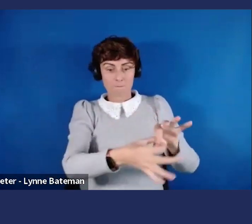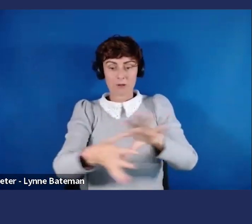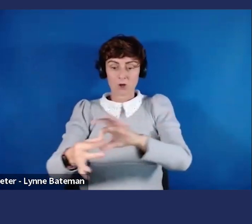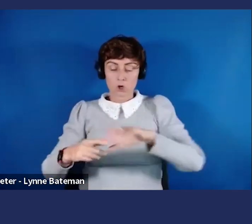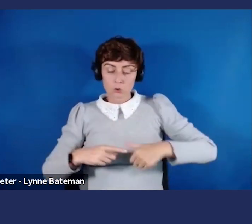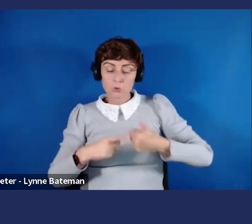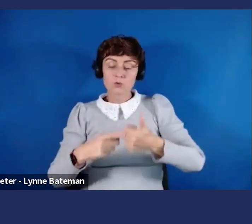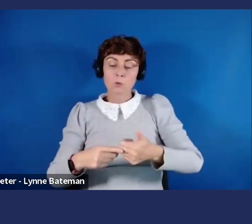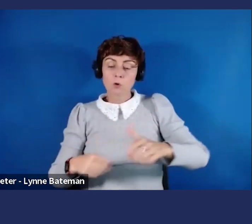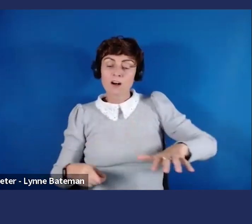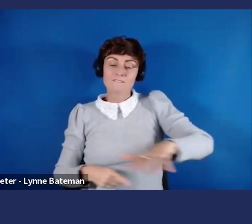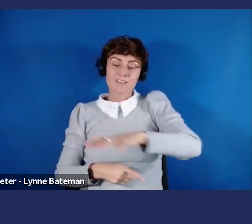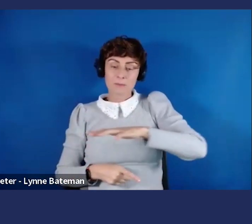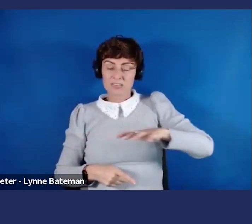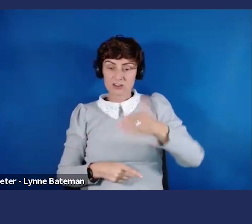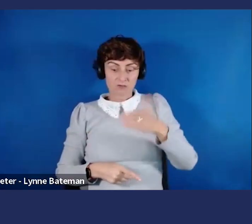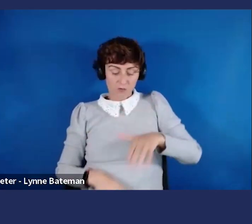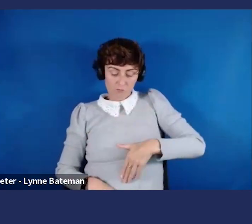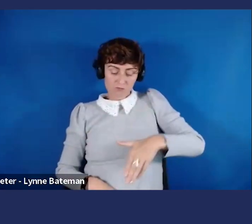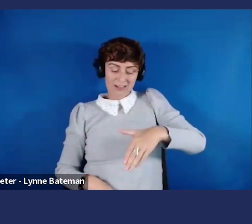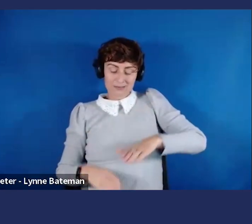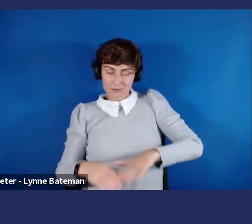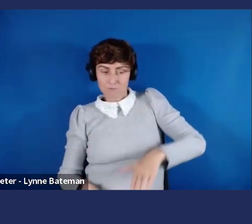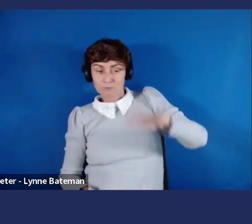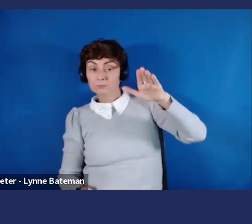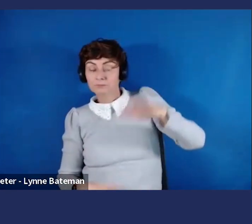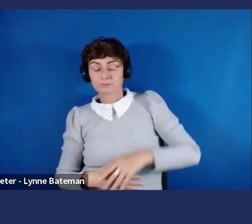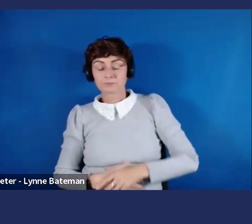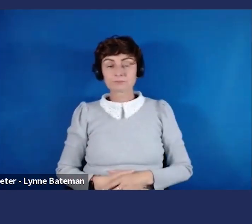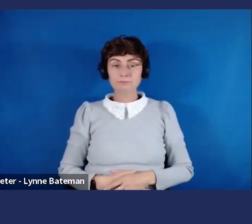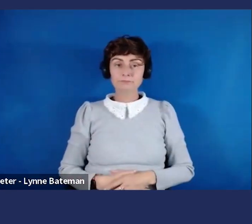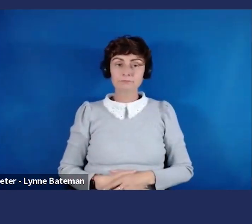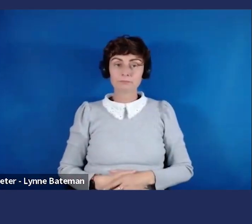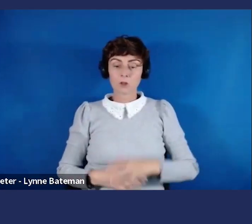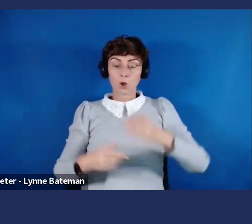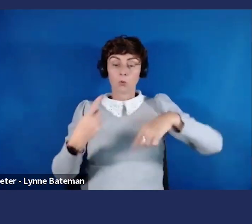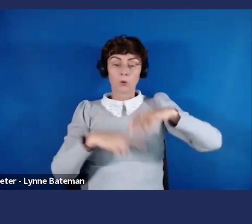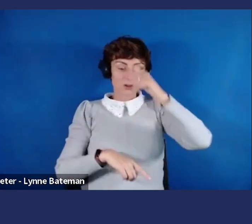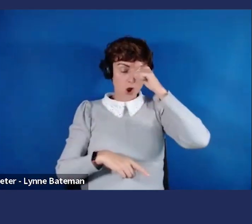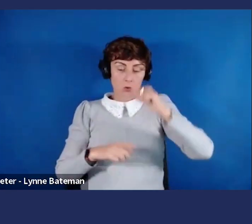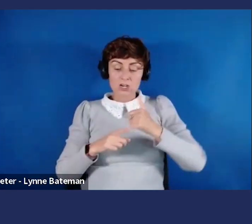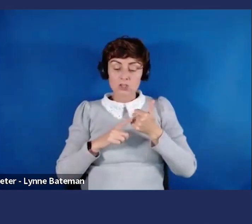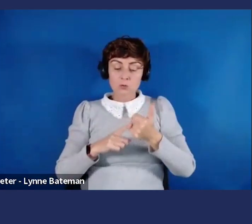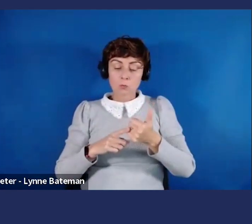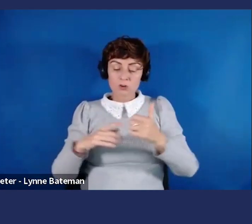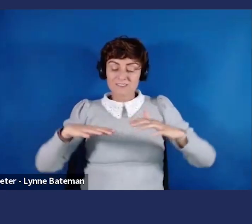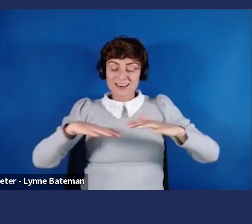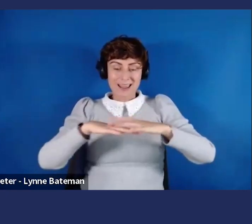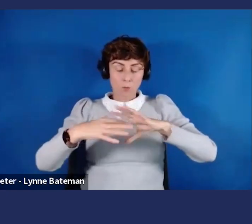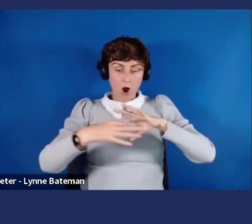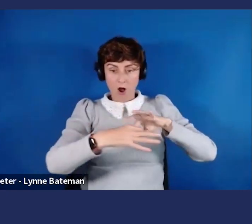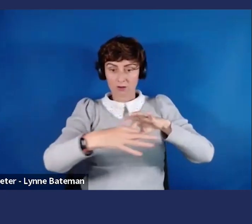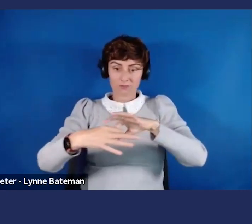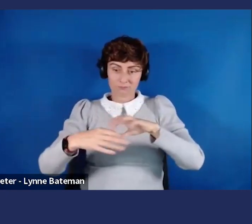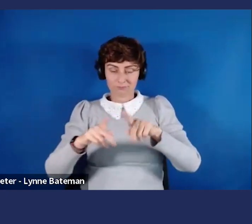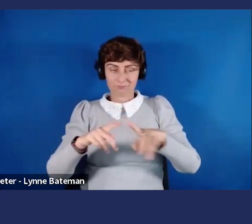with children of all ages right from pregnancy. And so we know that having that supportive network, or having a village,